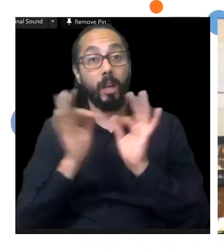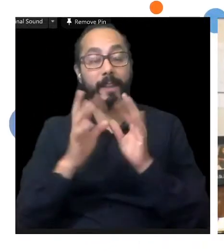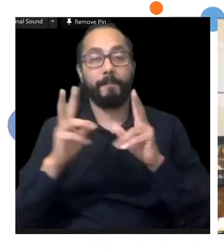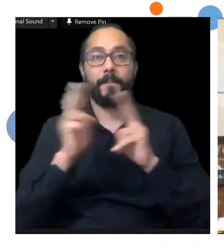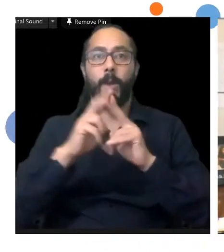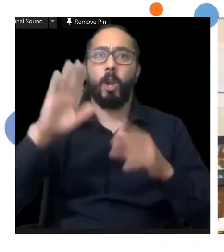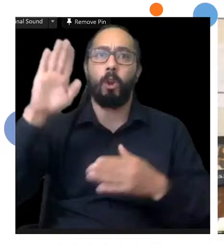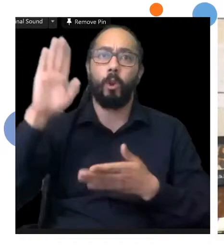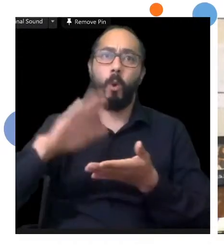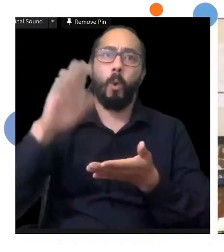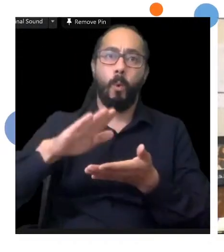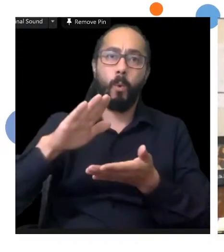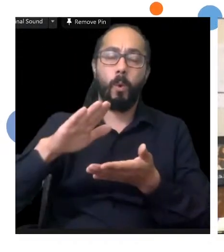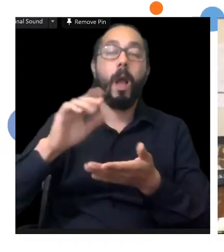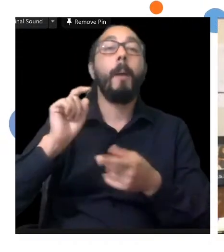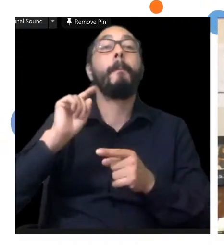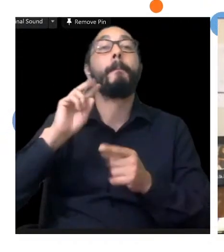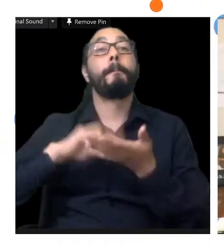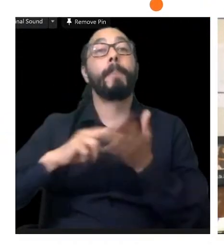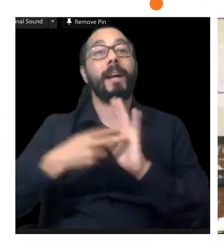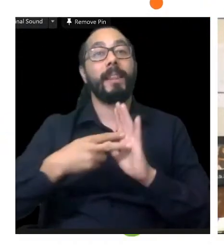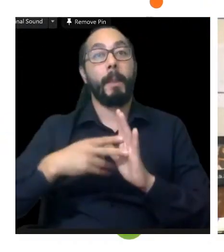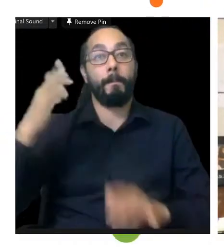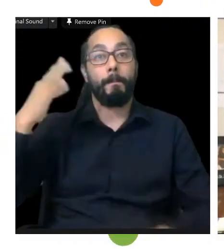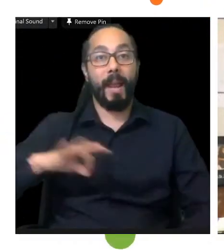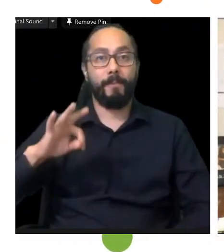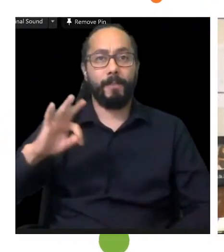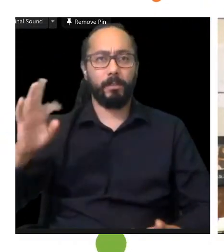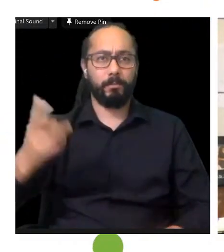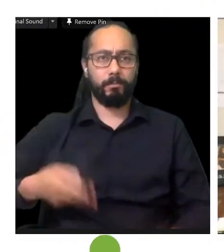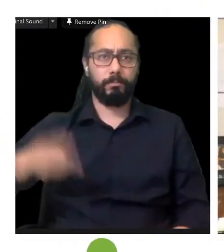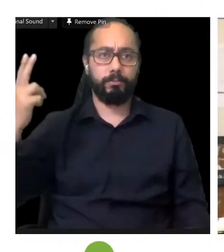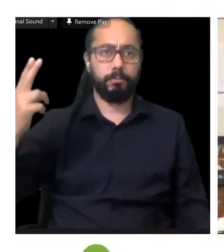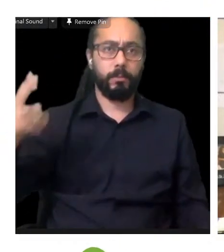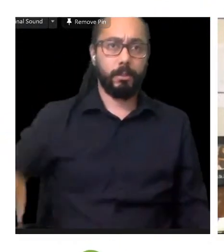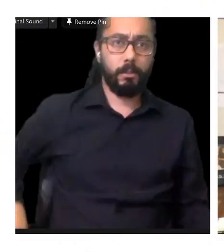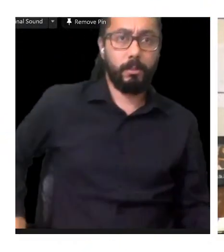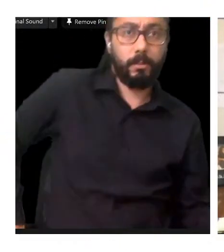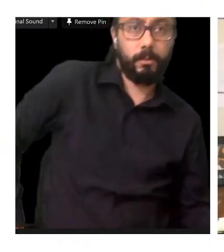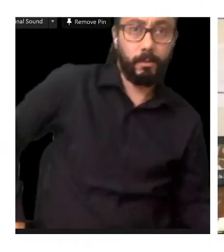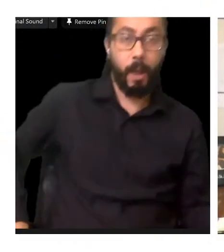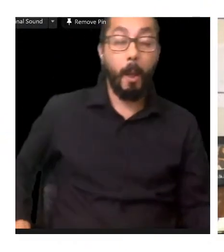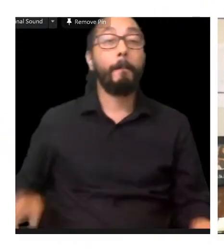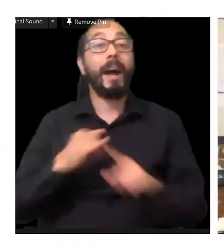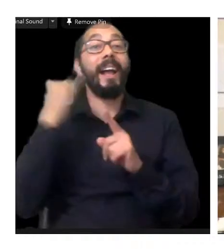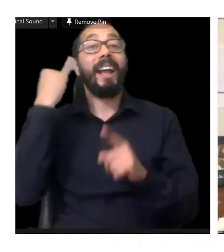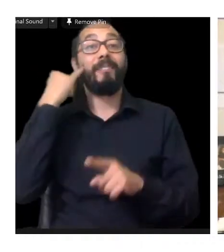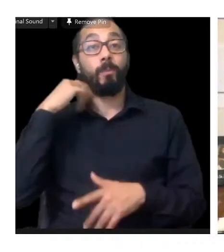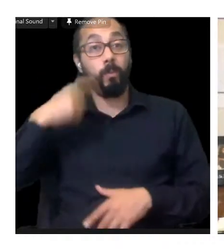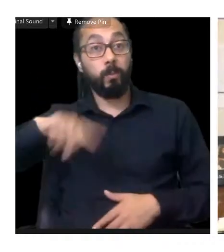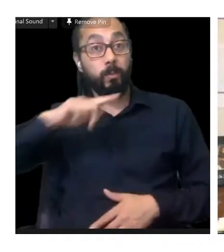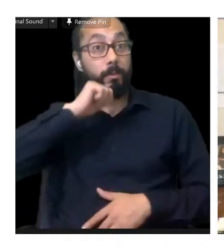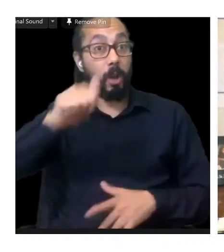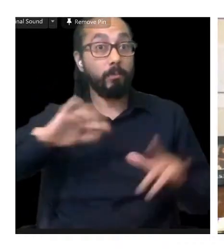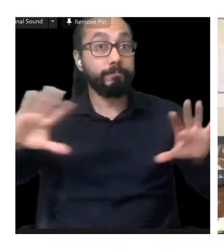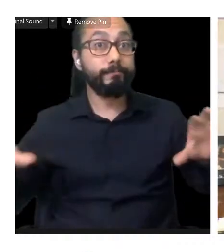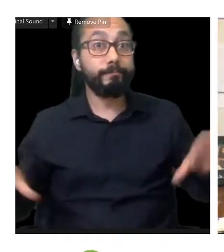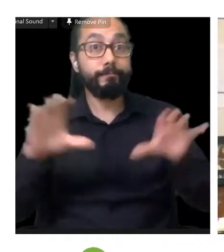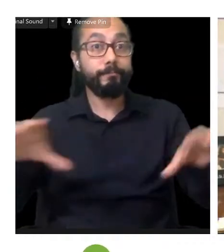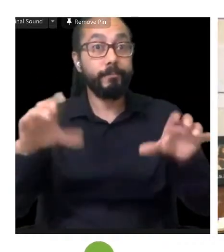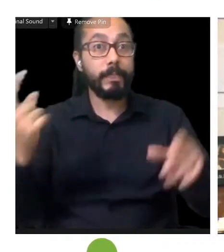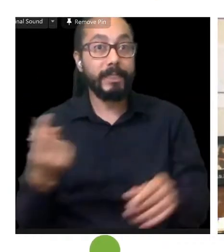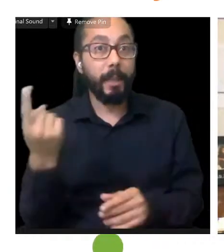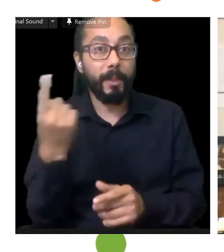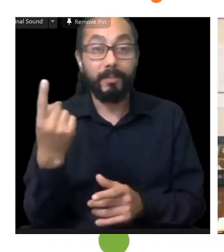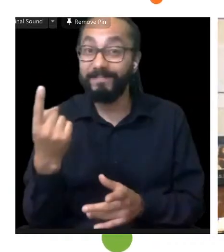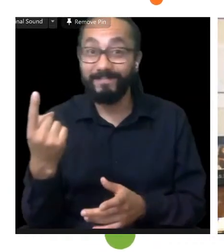is massive. And a failure to act at this point in time, I think, could see this sector have real challenges. In fact, some of these things